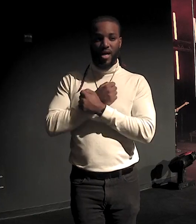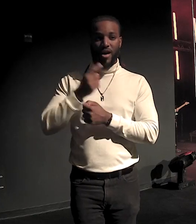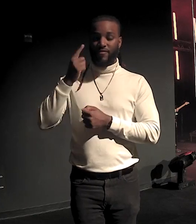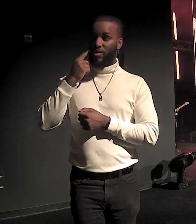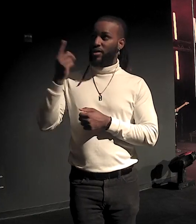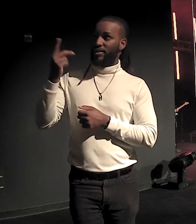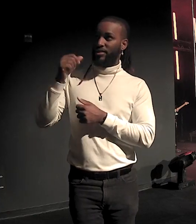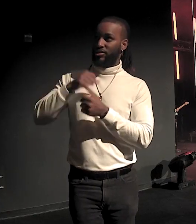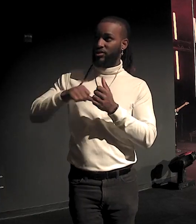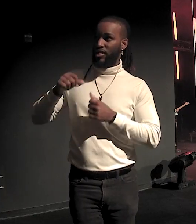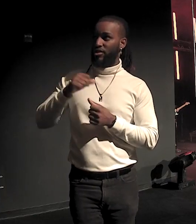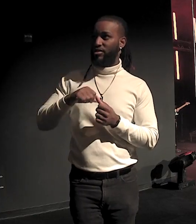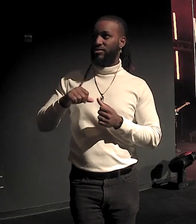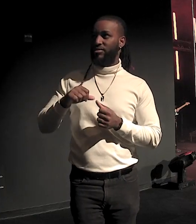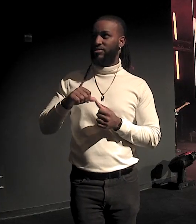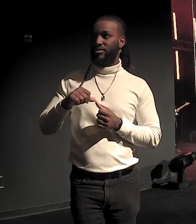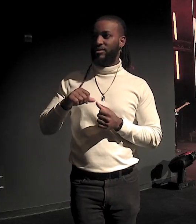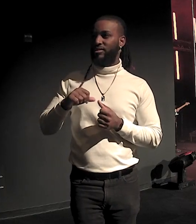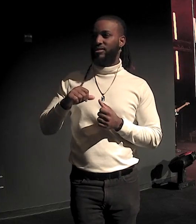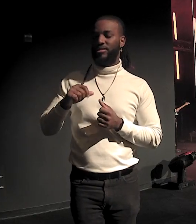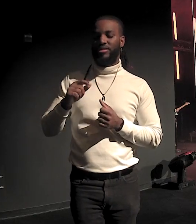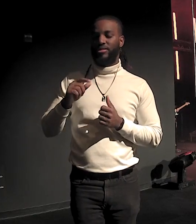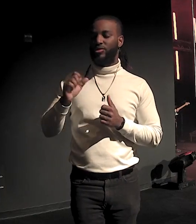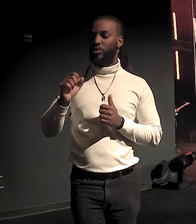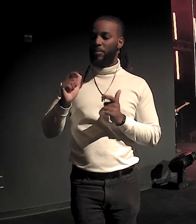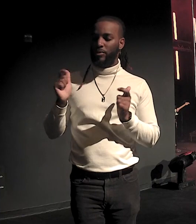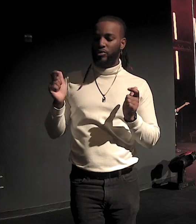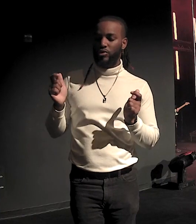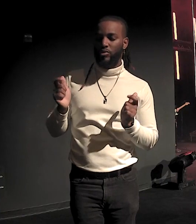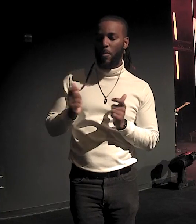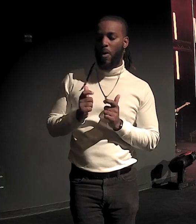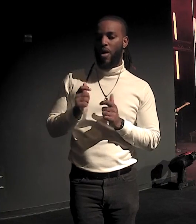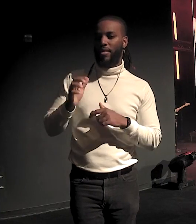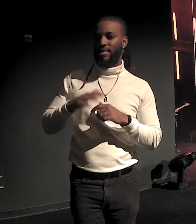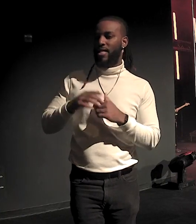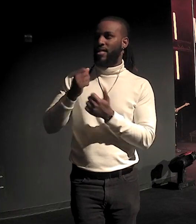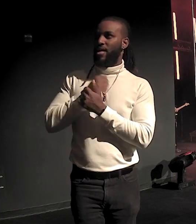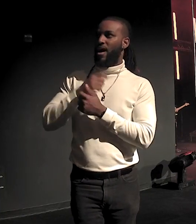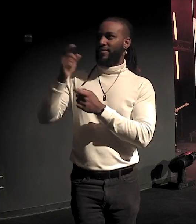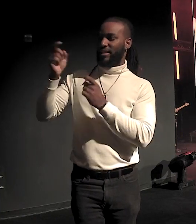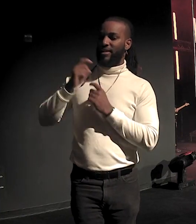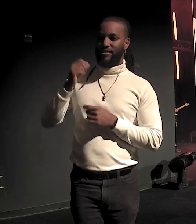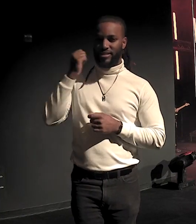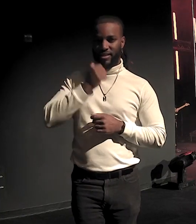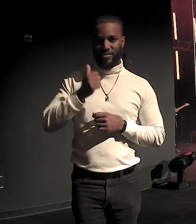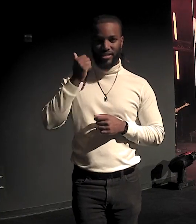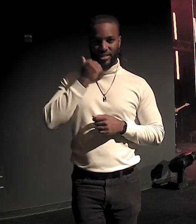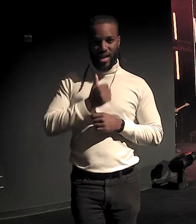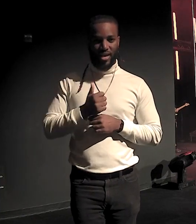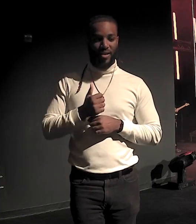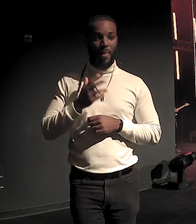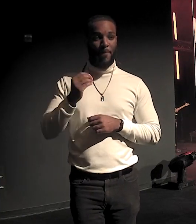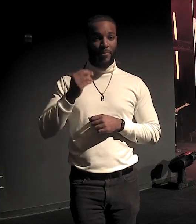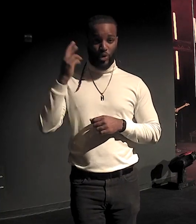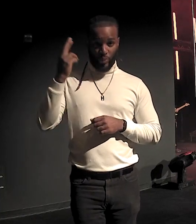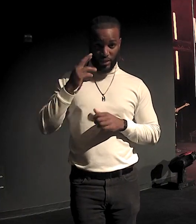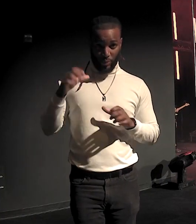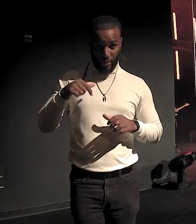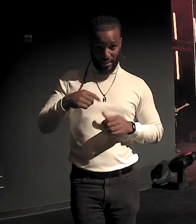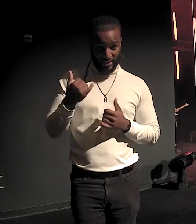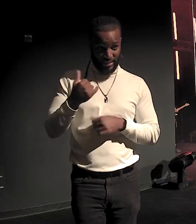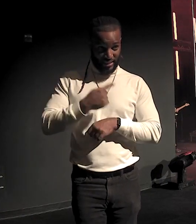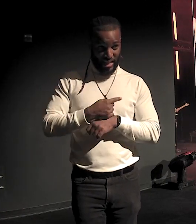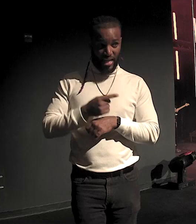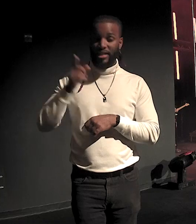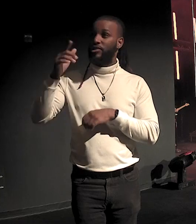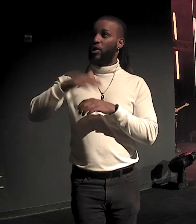other is infinitely smaller than what the love he gives us each and every day. And the reason I'm doing this today is